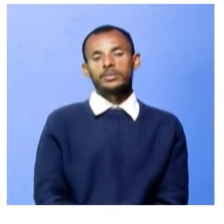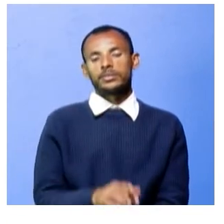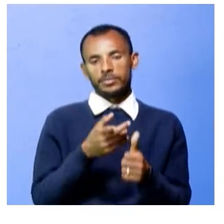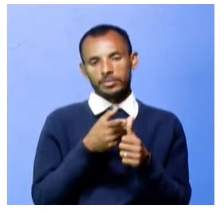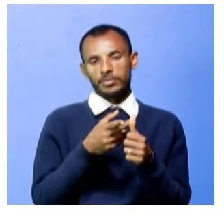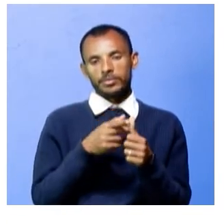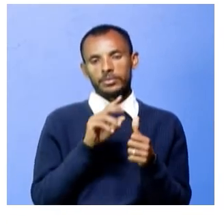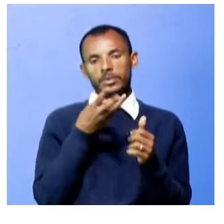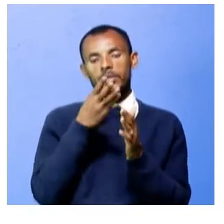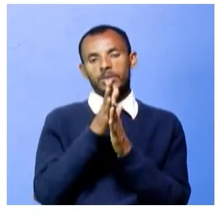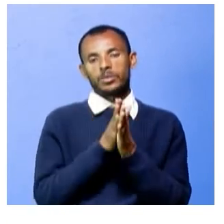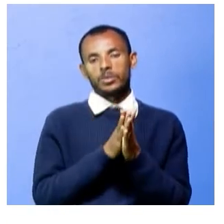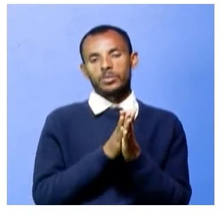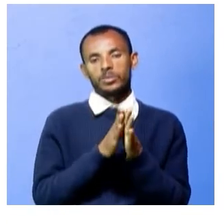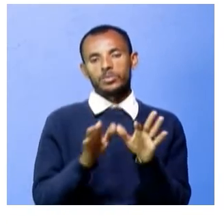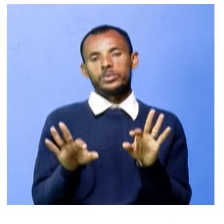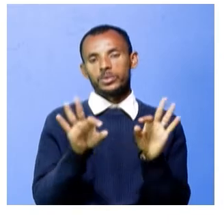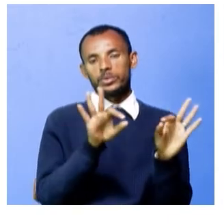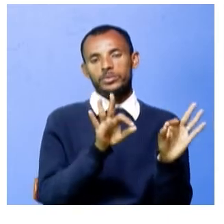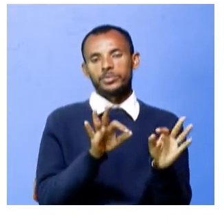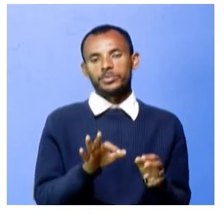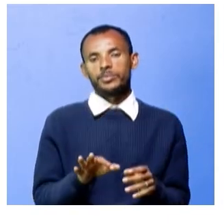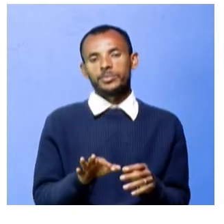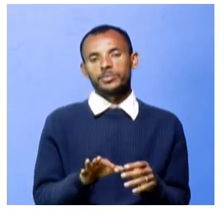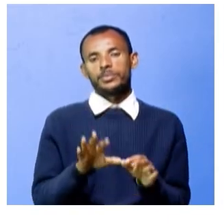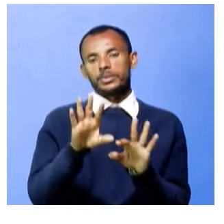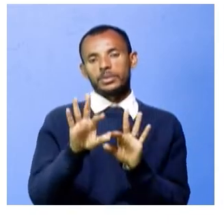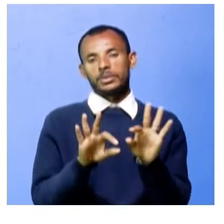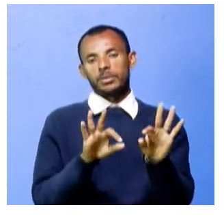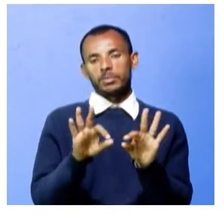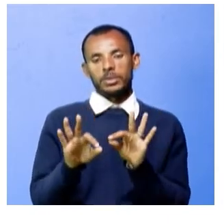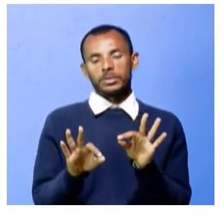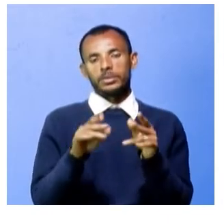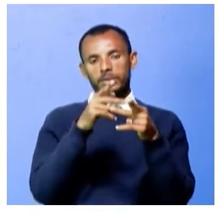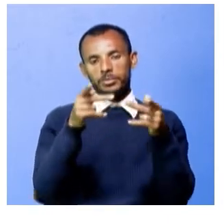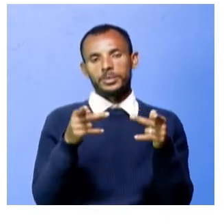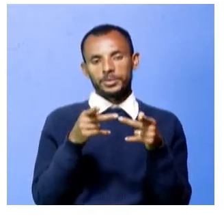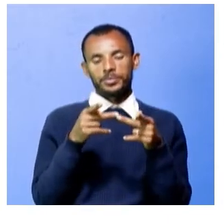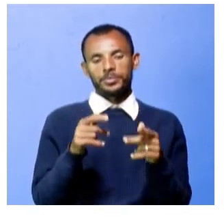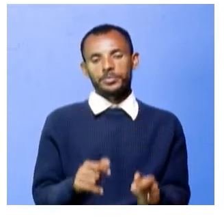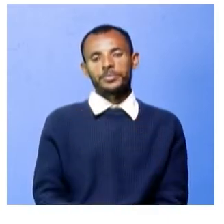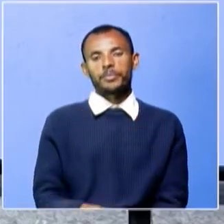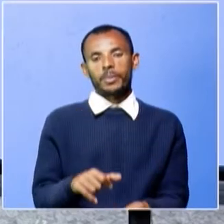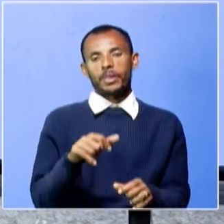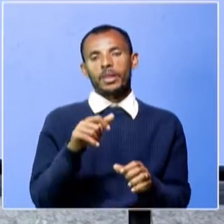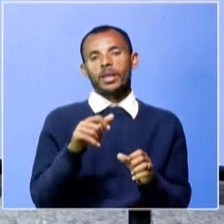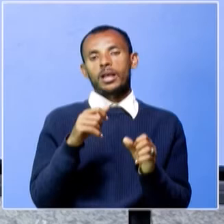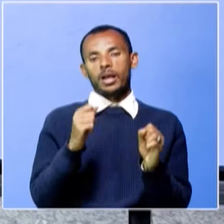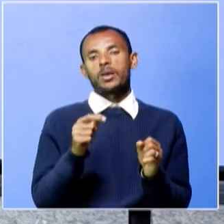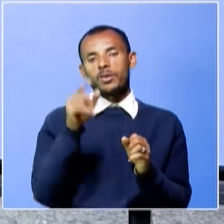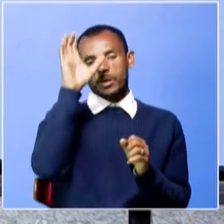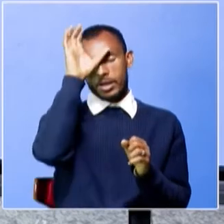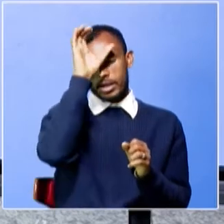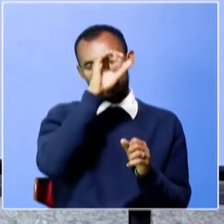first we need to put the sample space. Okay, can you guess what the sample